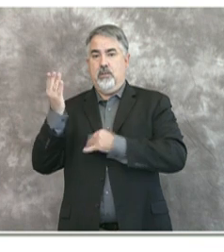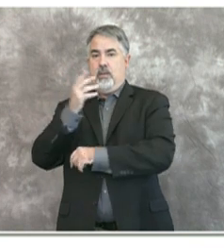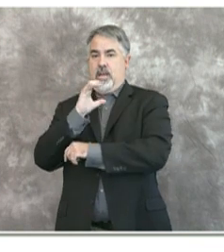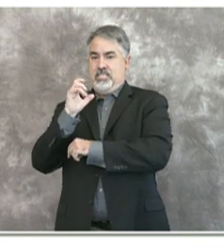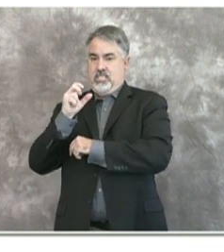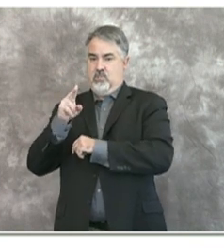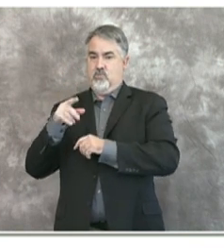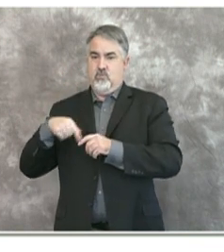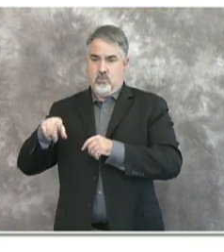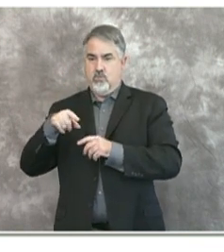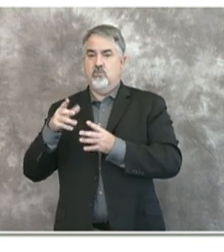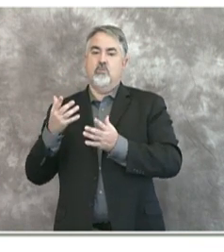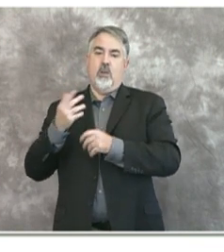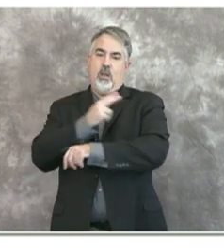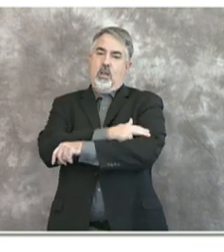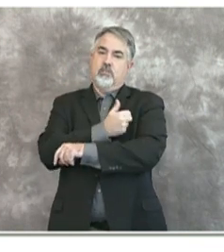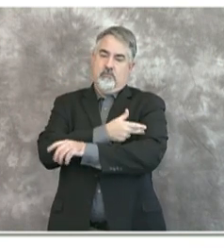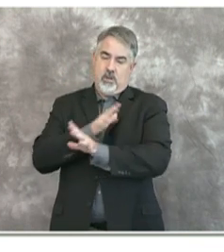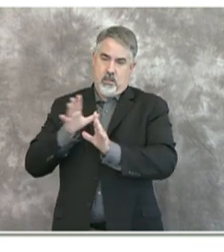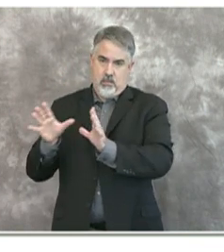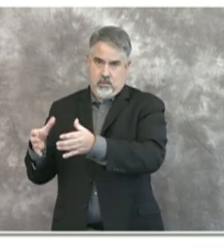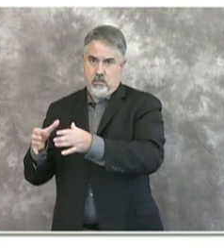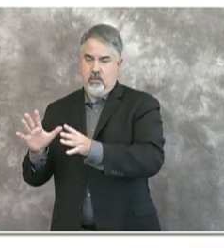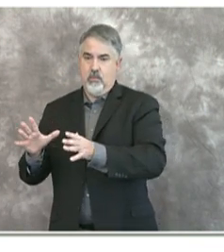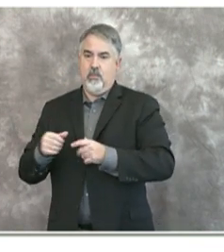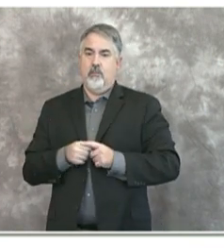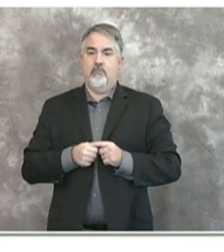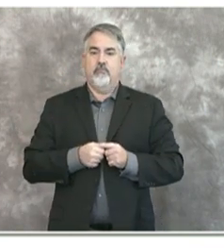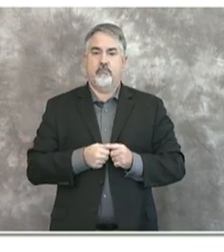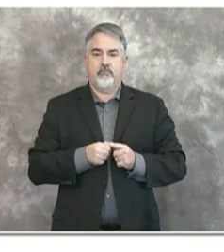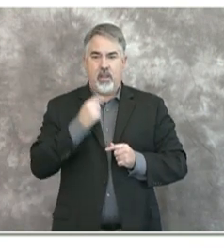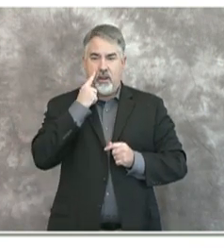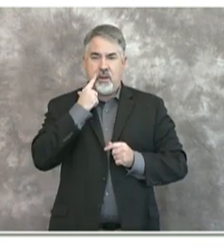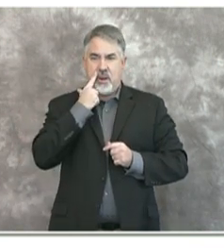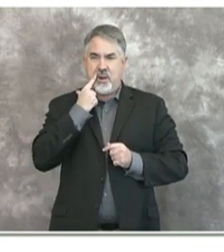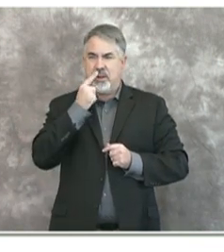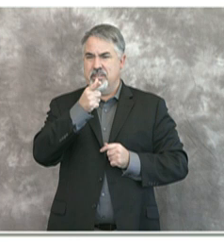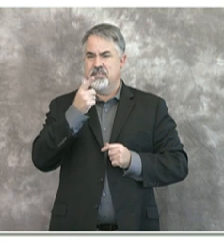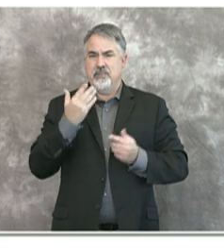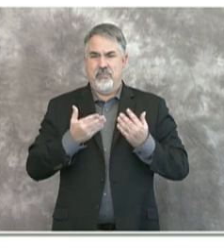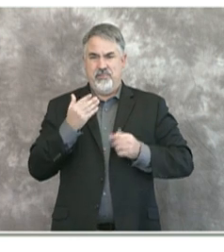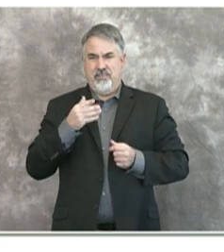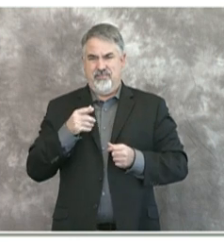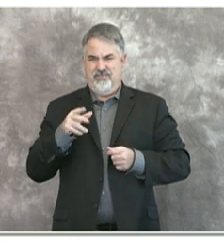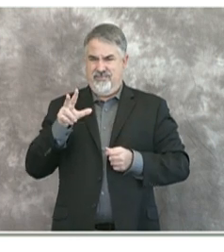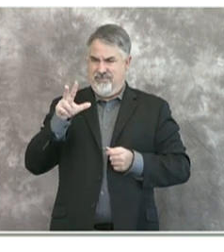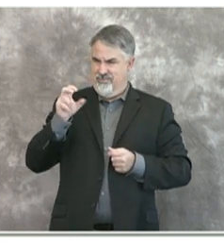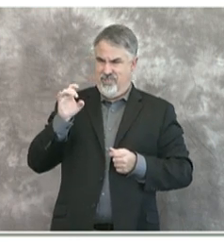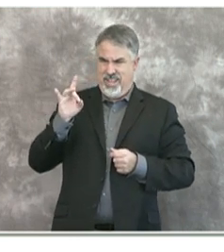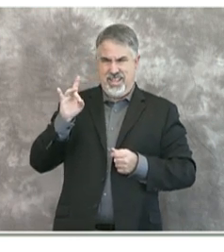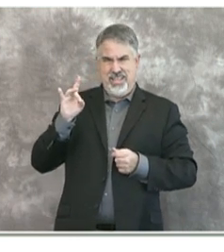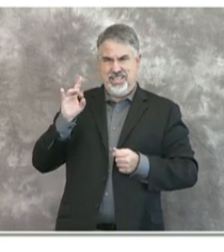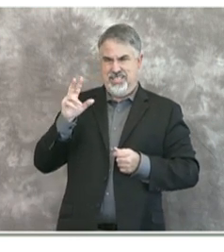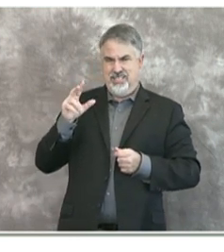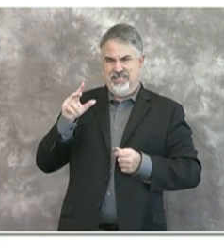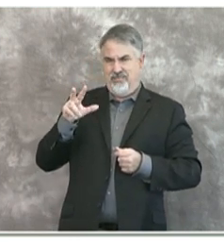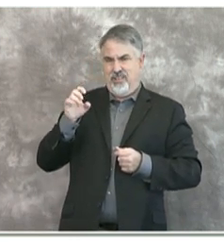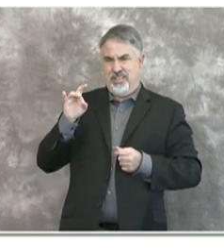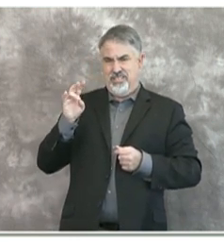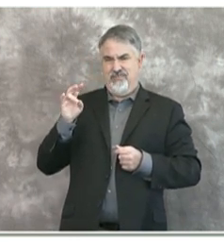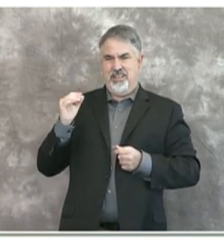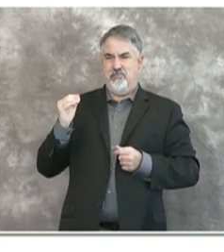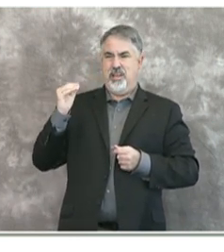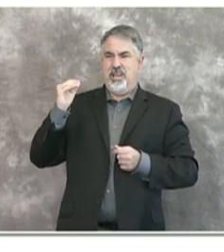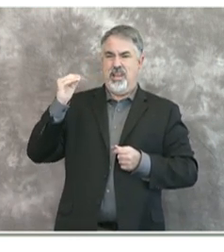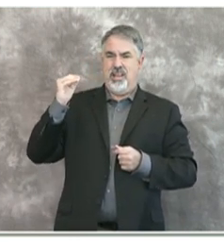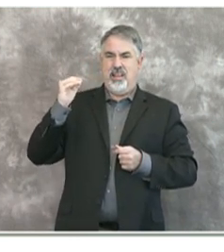confirmed hospitalizations in San Diego County. Now you might note that the 387 puts us a little bit higher